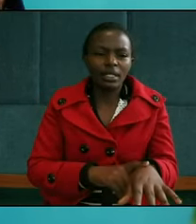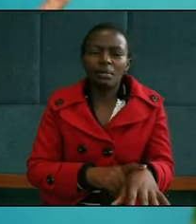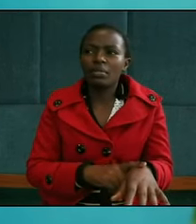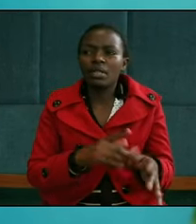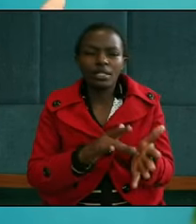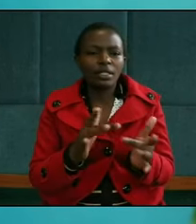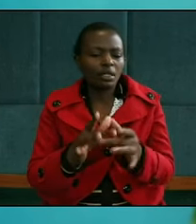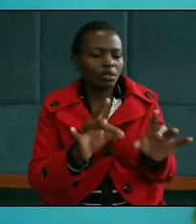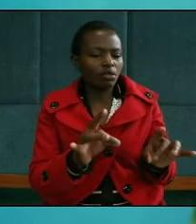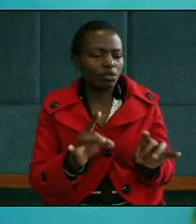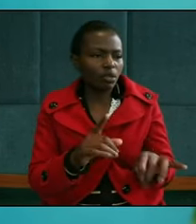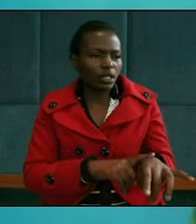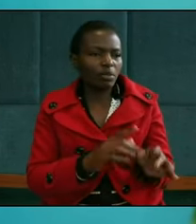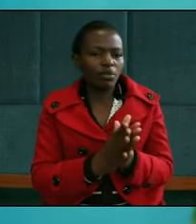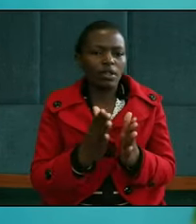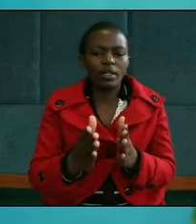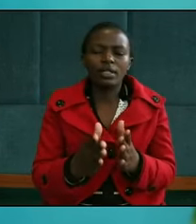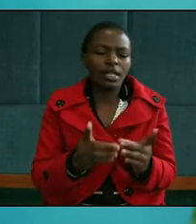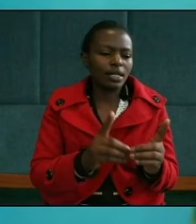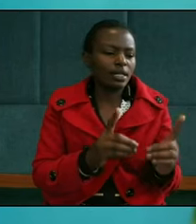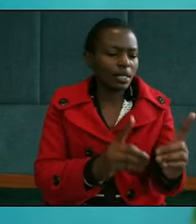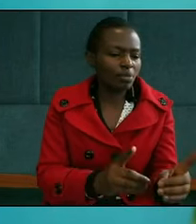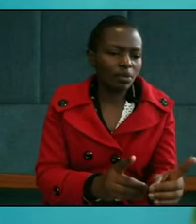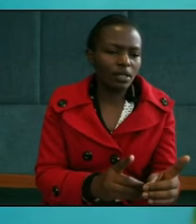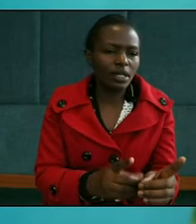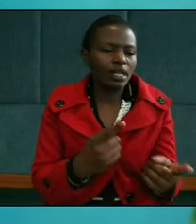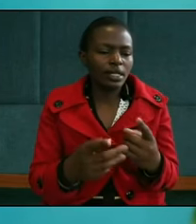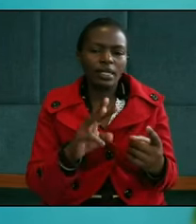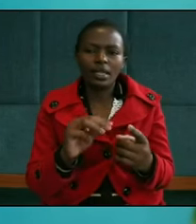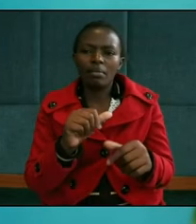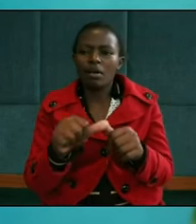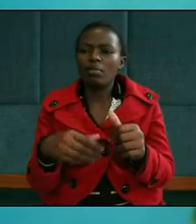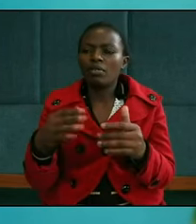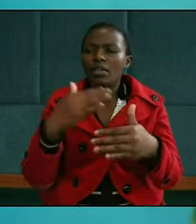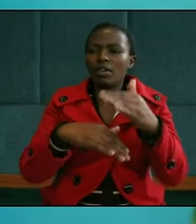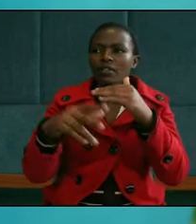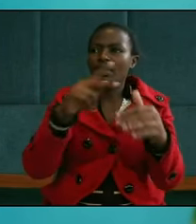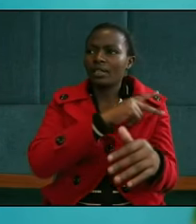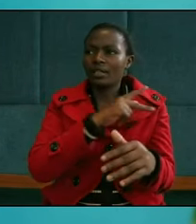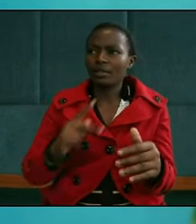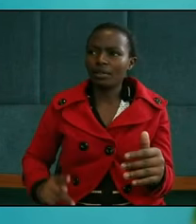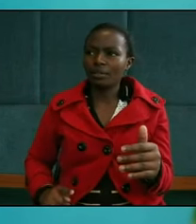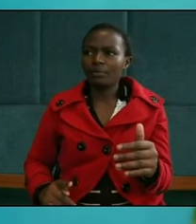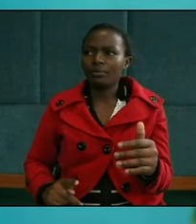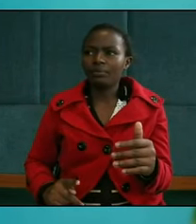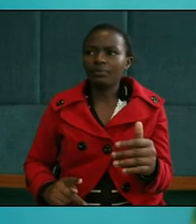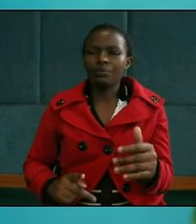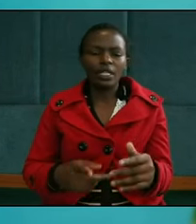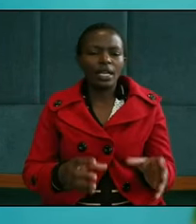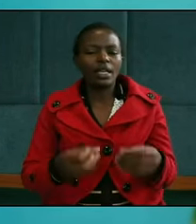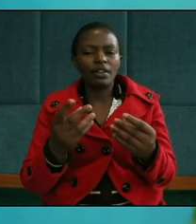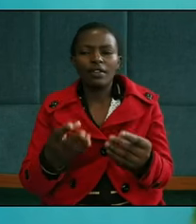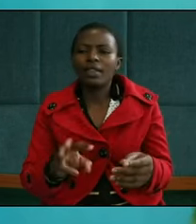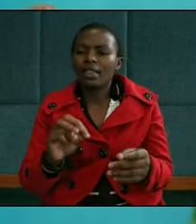time with his disciples, giving them instructions on the heavenly kingdom. And he gave them a stern warning not to